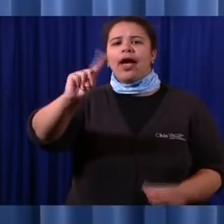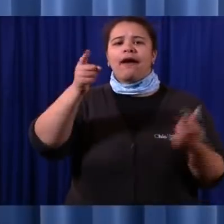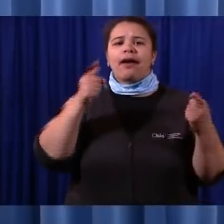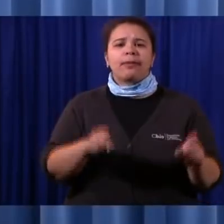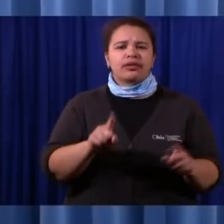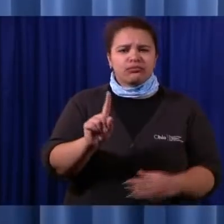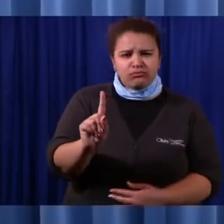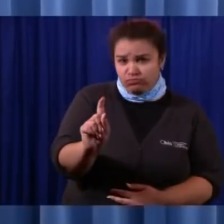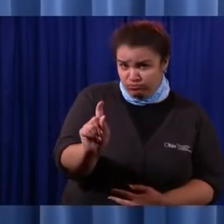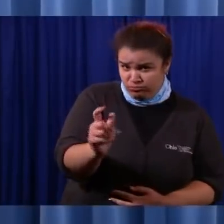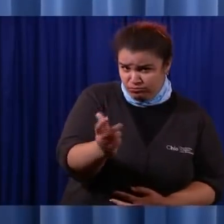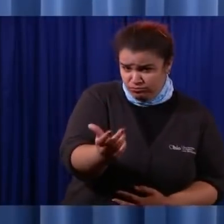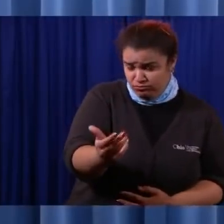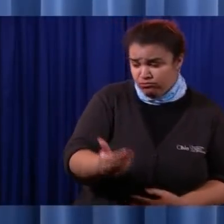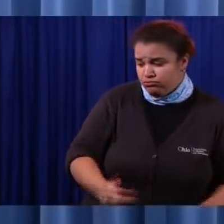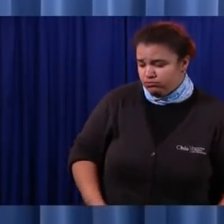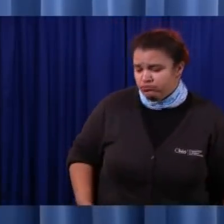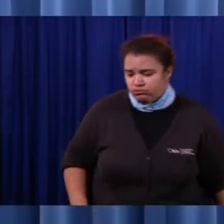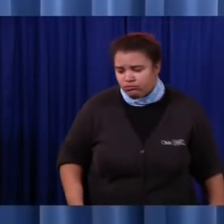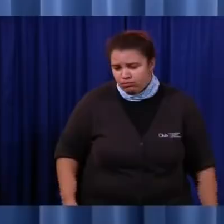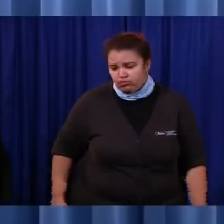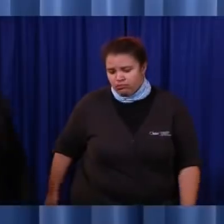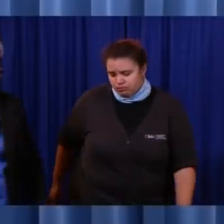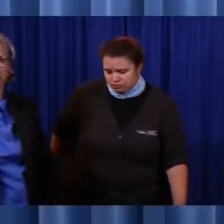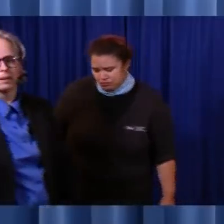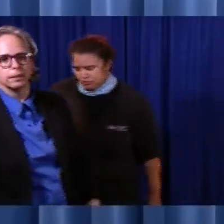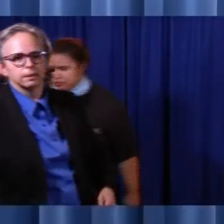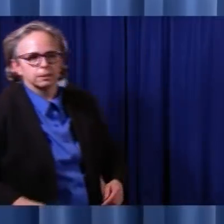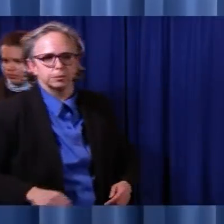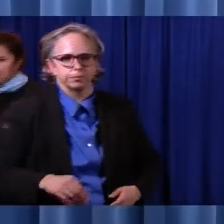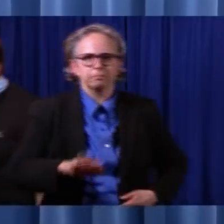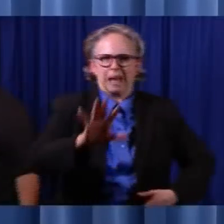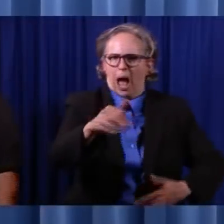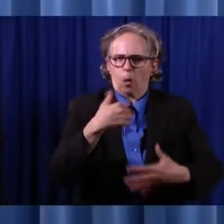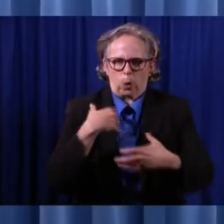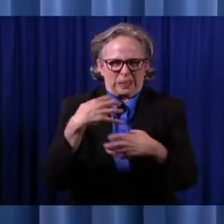Sure. Let me try to do this quick.